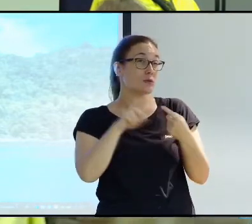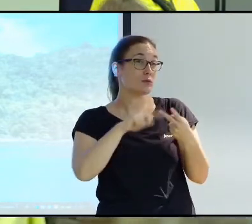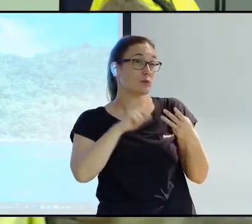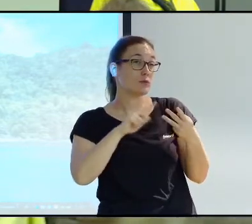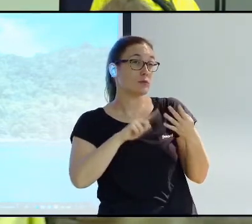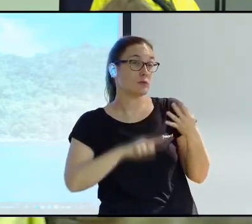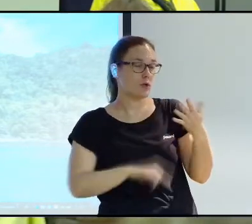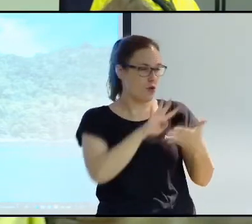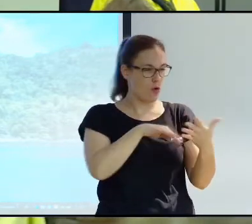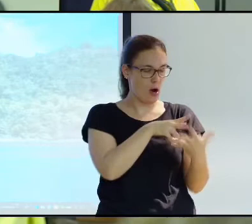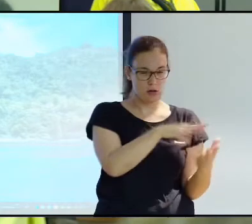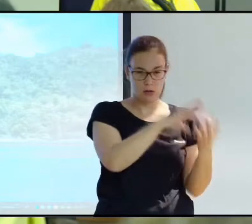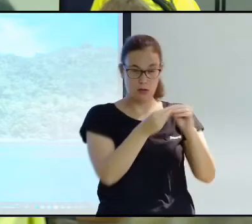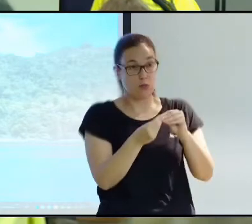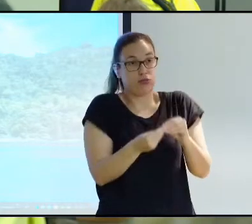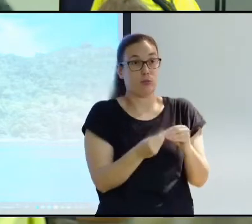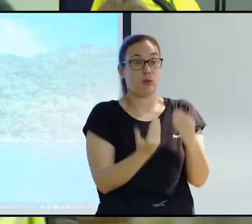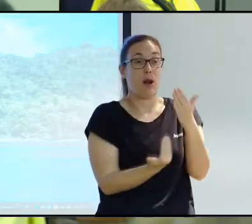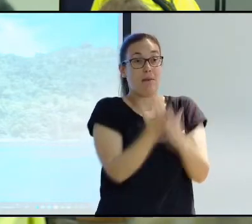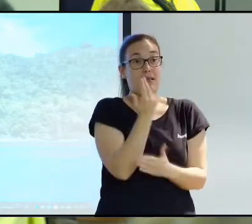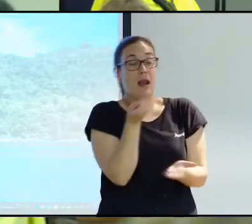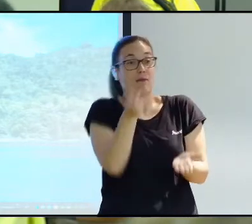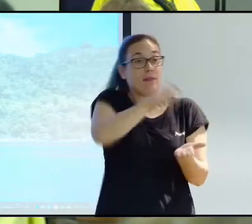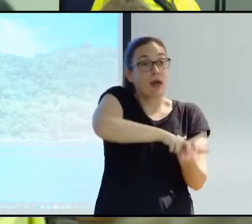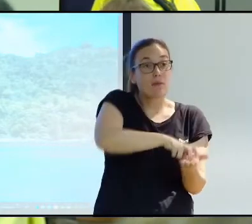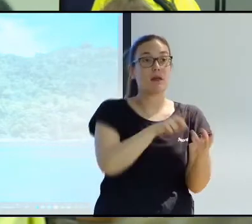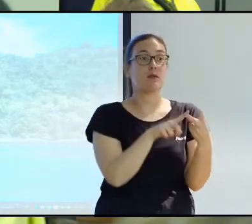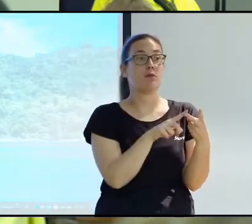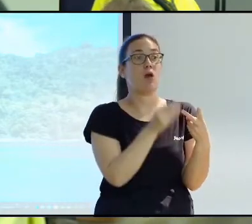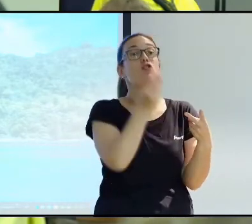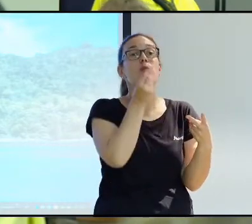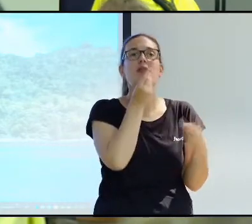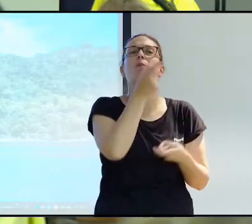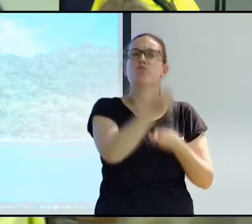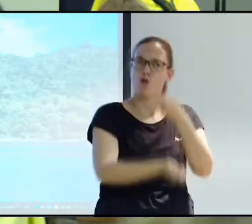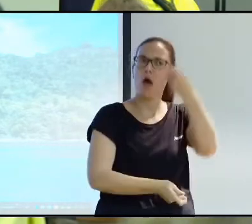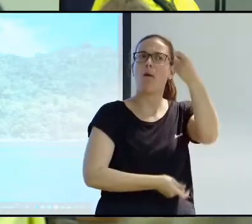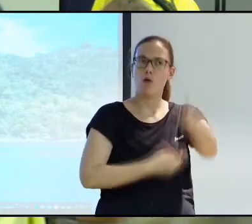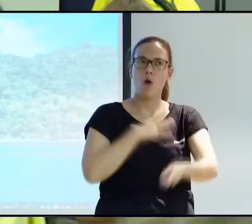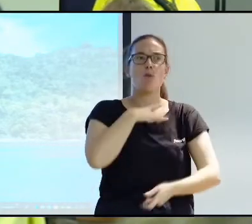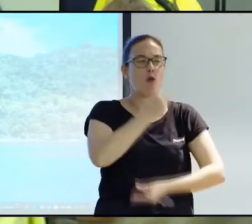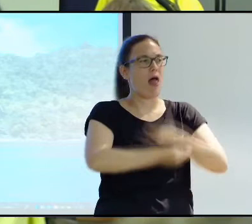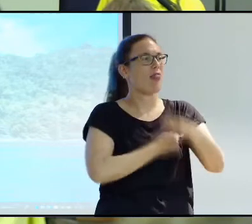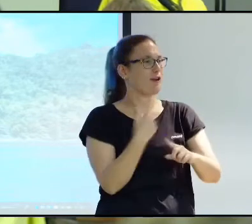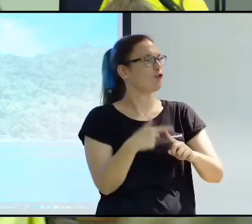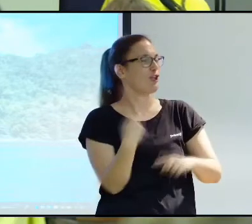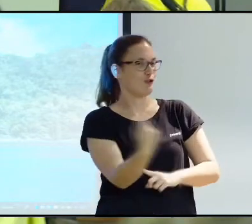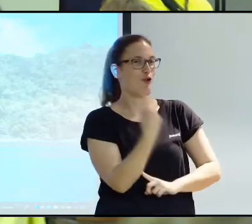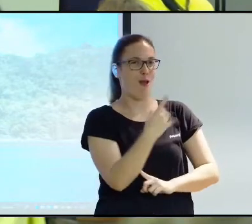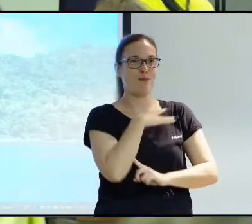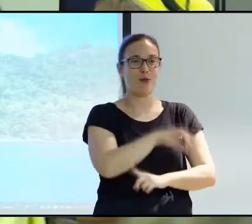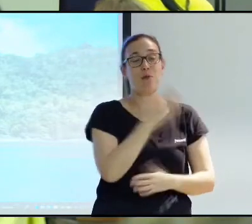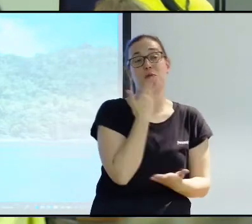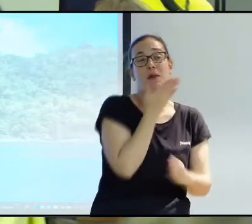that I would need from an assistant. Wake up in the morning with the meals. Obviously, I can do